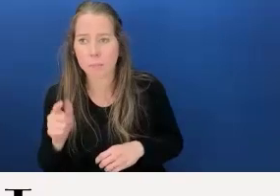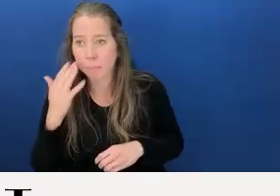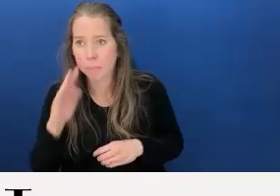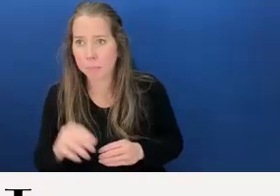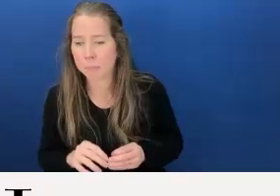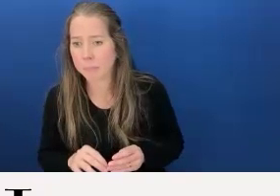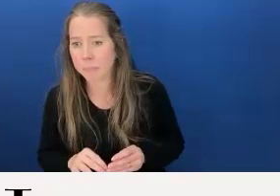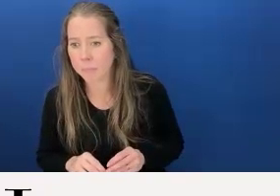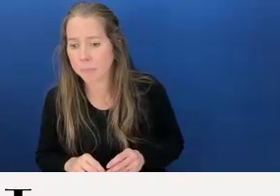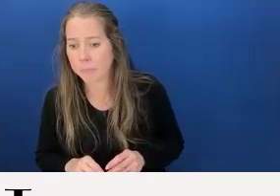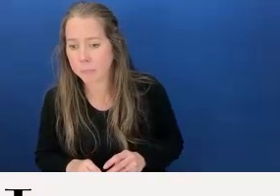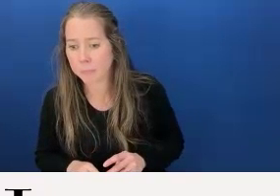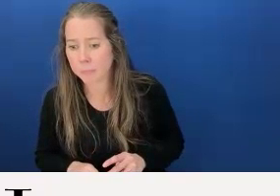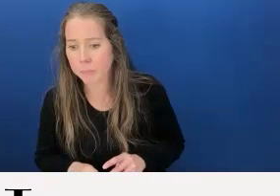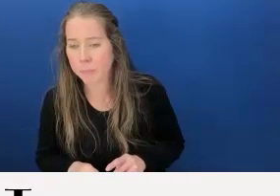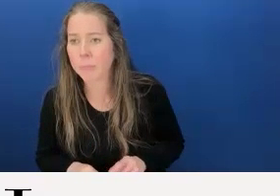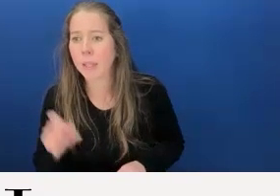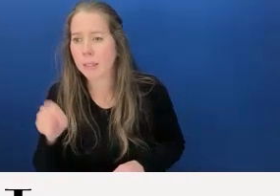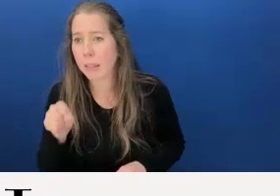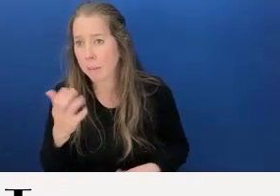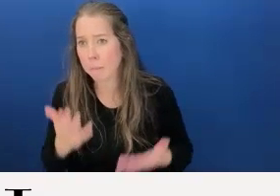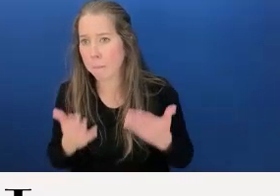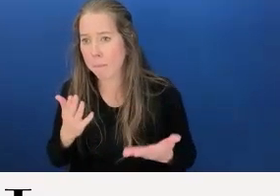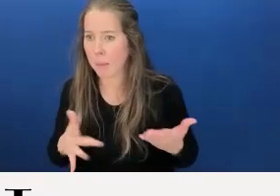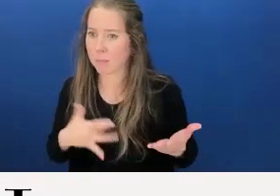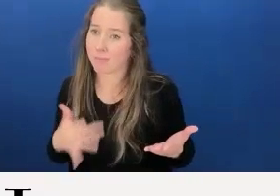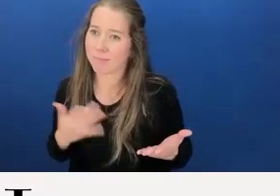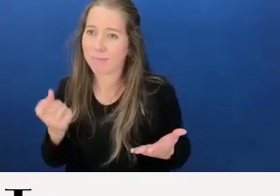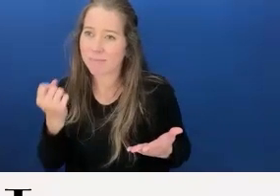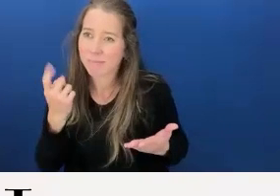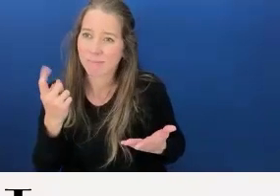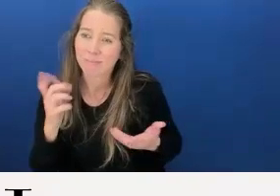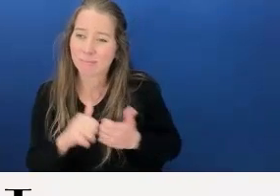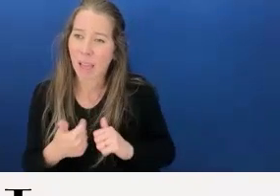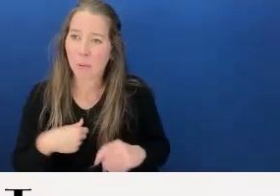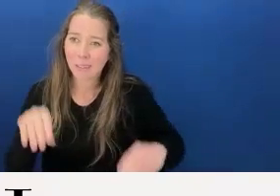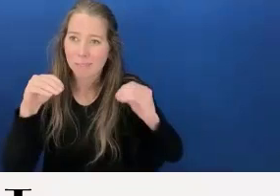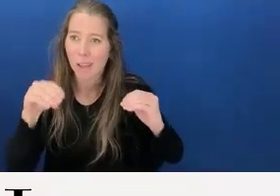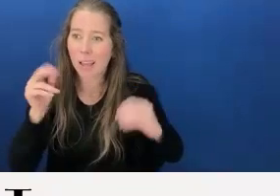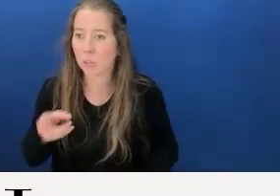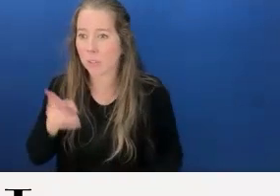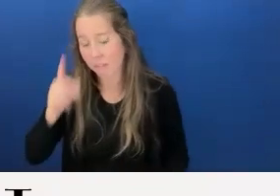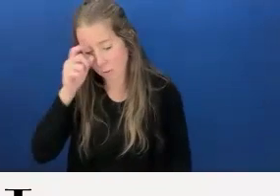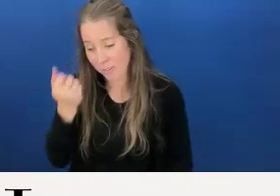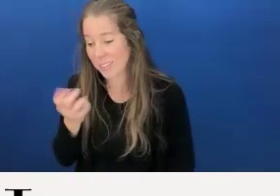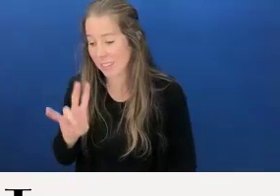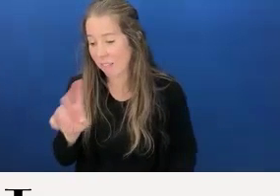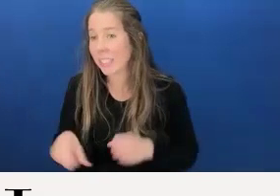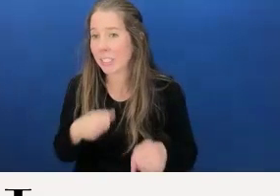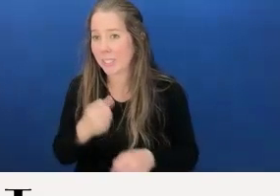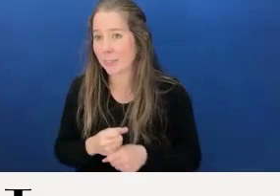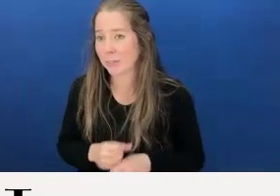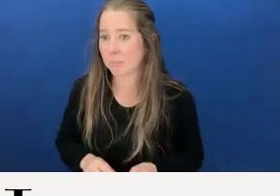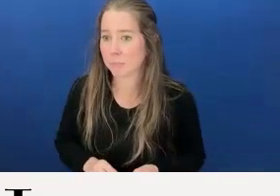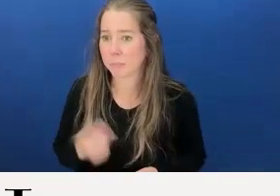Change. Yeah, you probably get a sense for how I taught history for 17 years. It's like